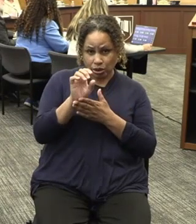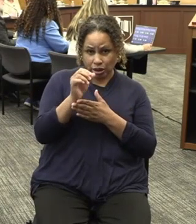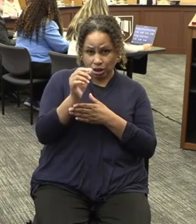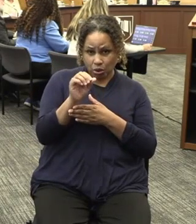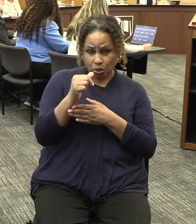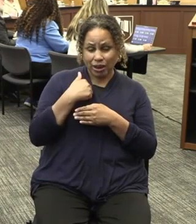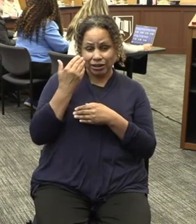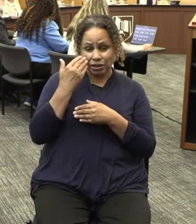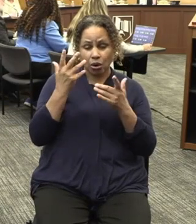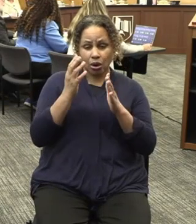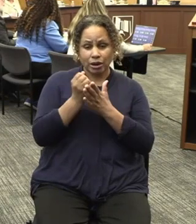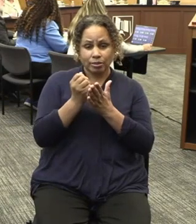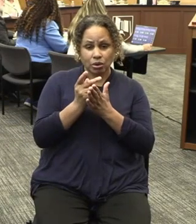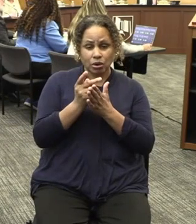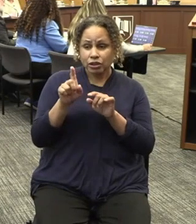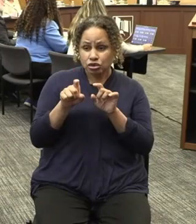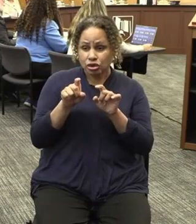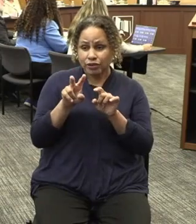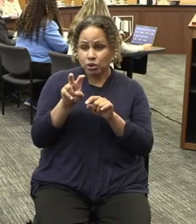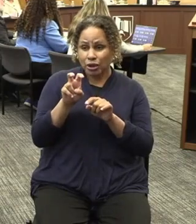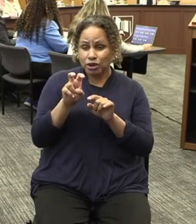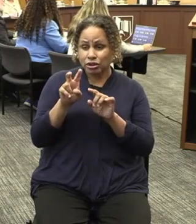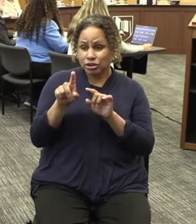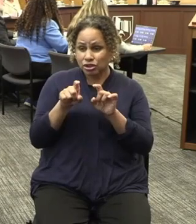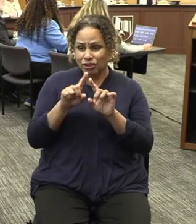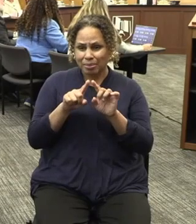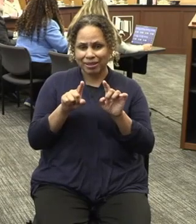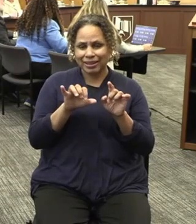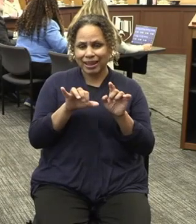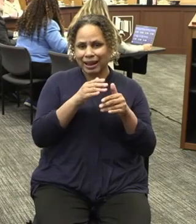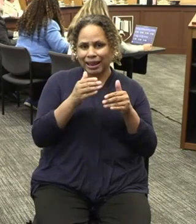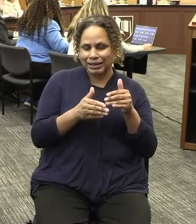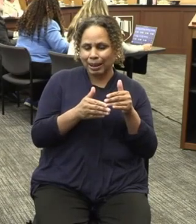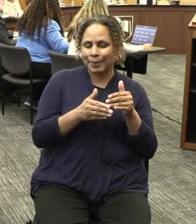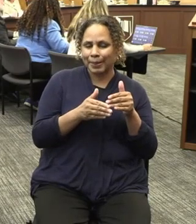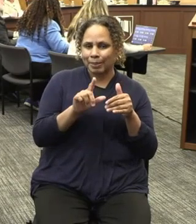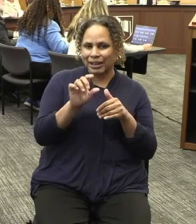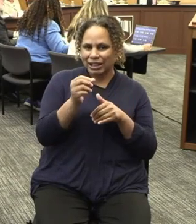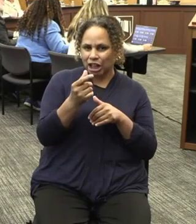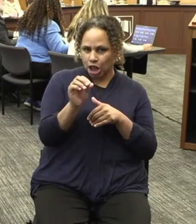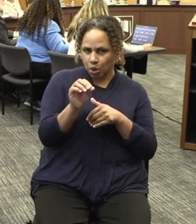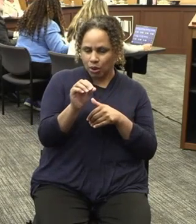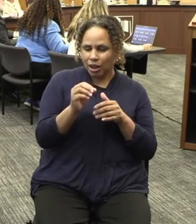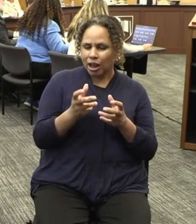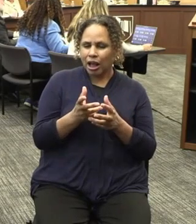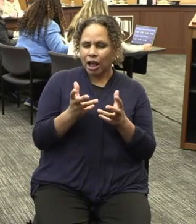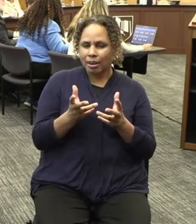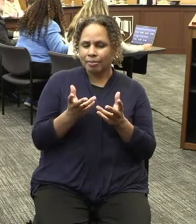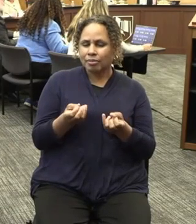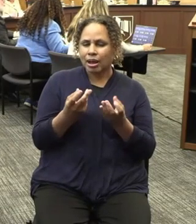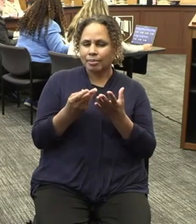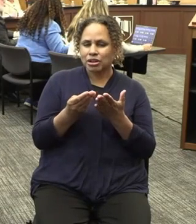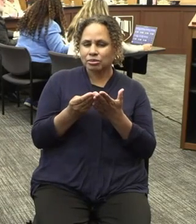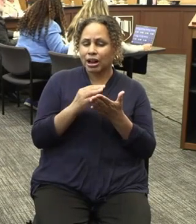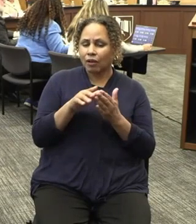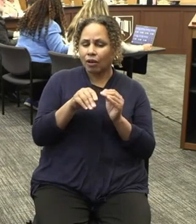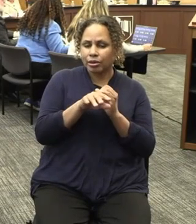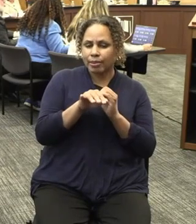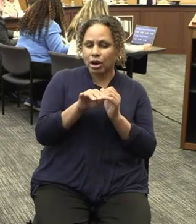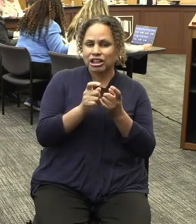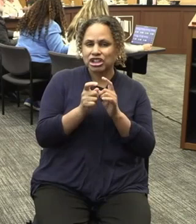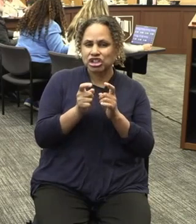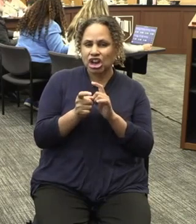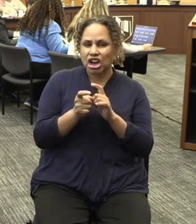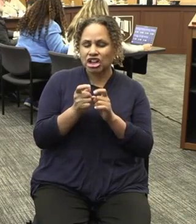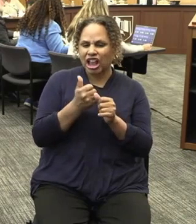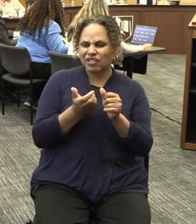of 200 for a survey that ended up being the logo. How much are we with all of the marketing changes with everything that comes out? Because I